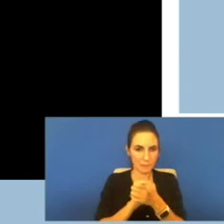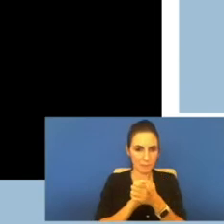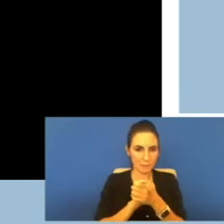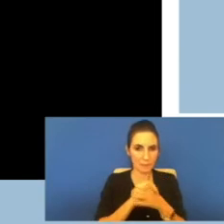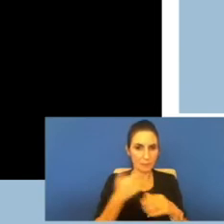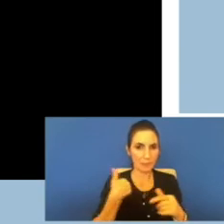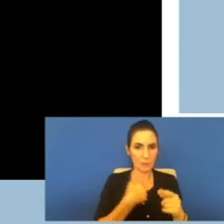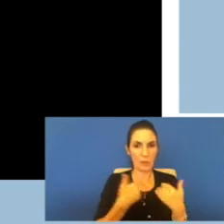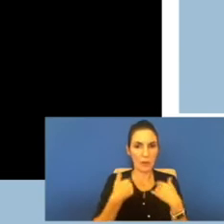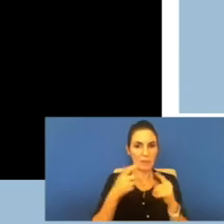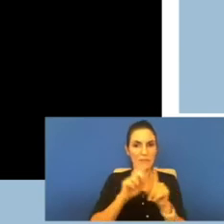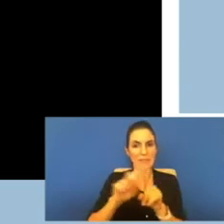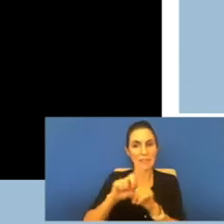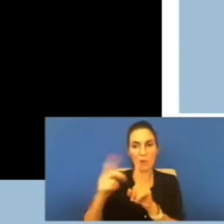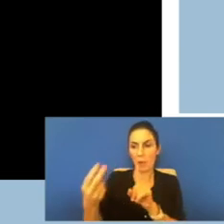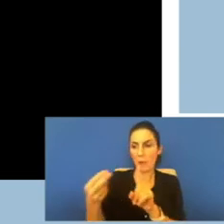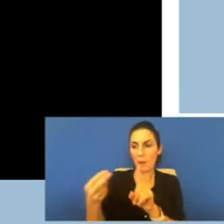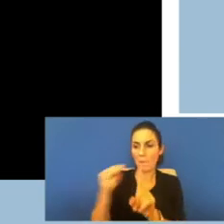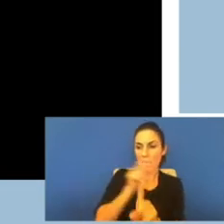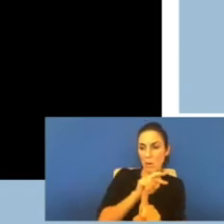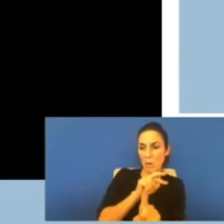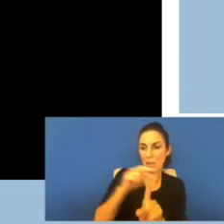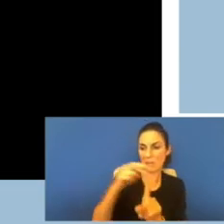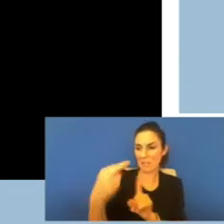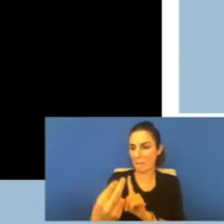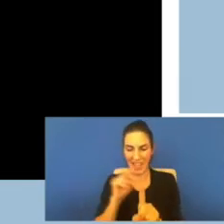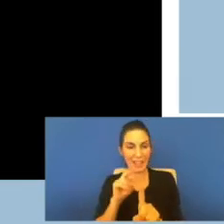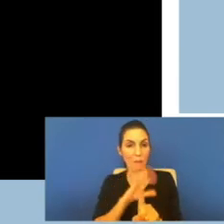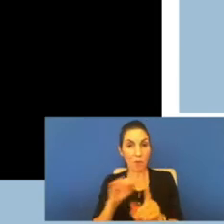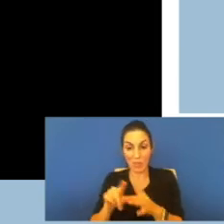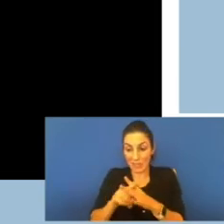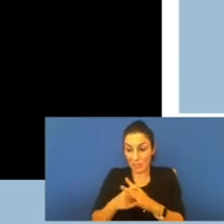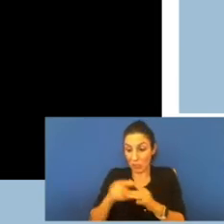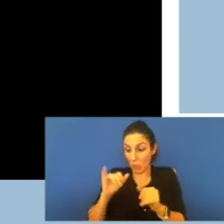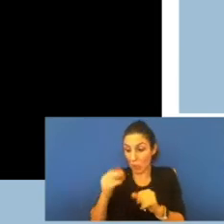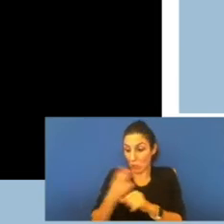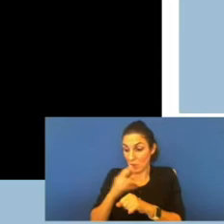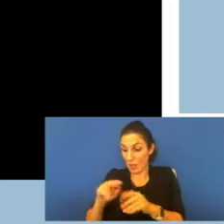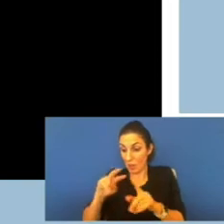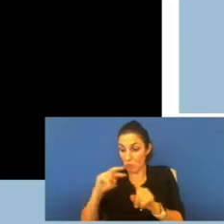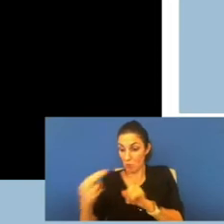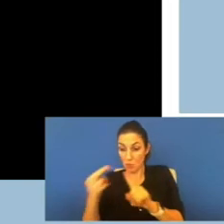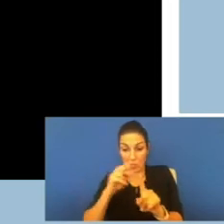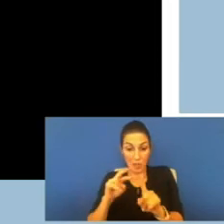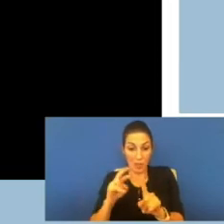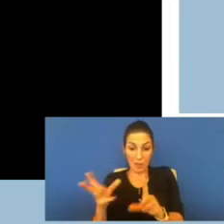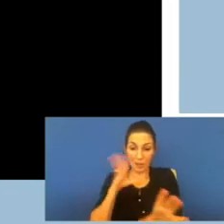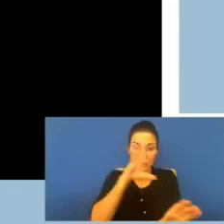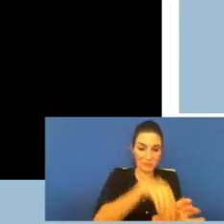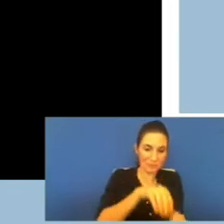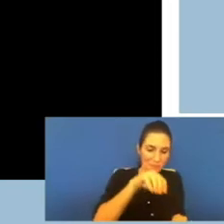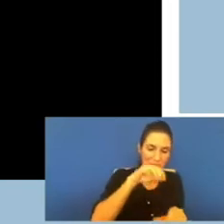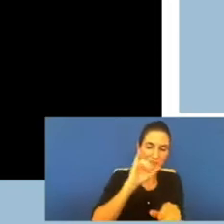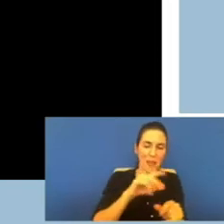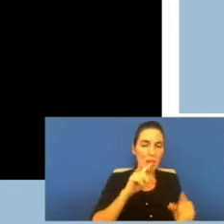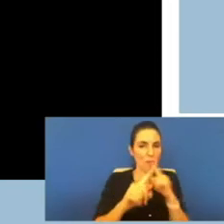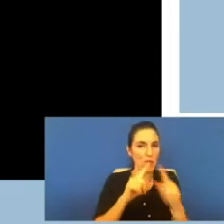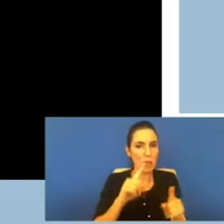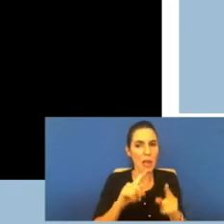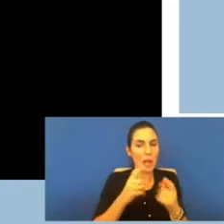and really hopefully start to put them in conversation with each other in ways that can hopefully